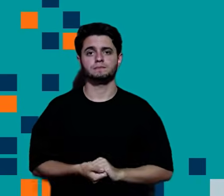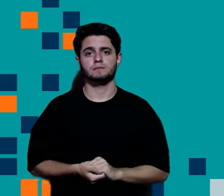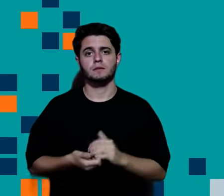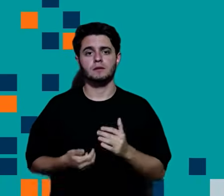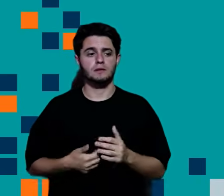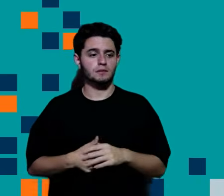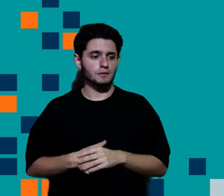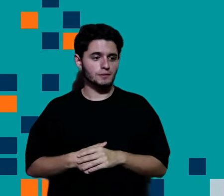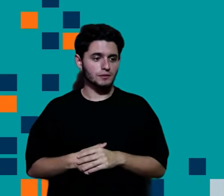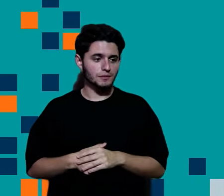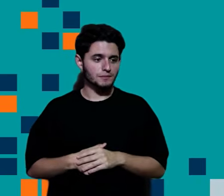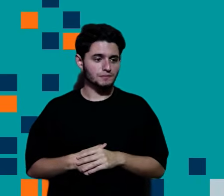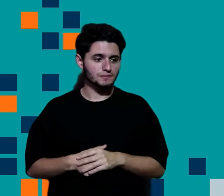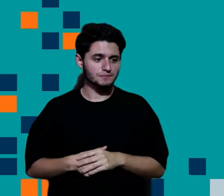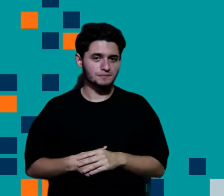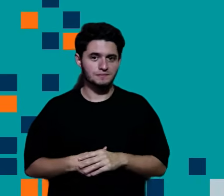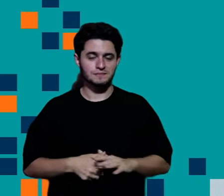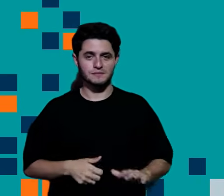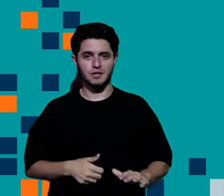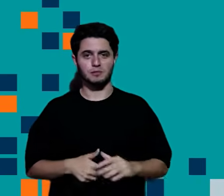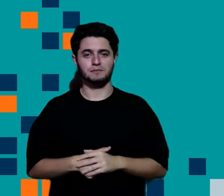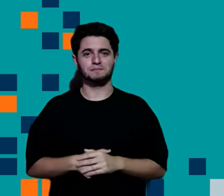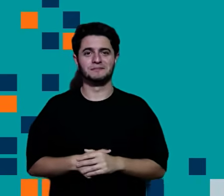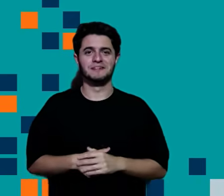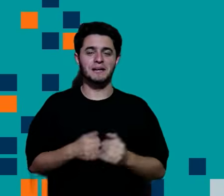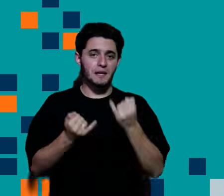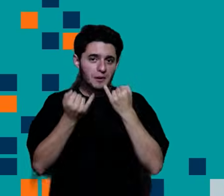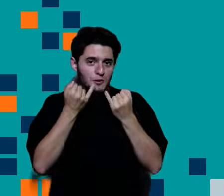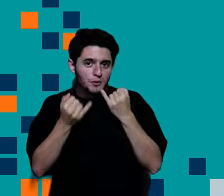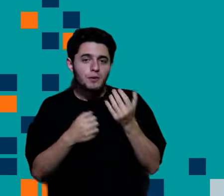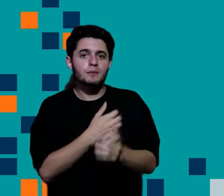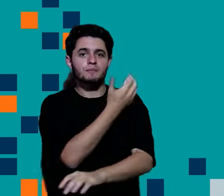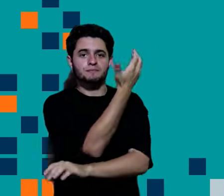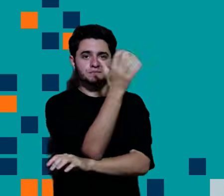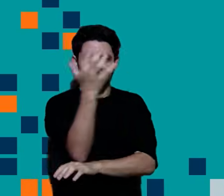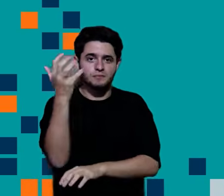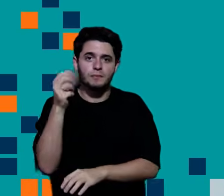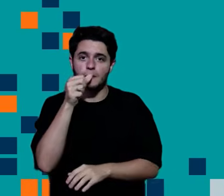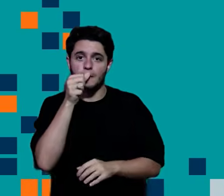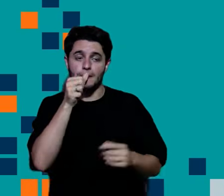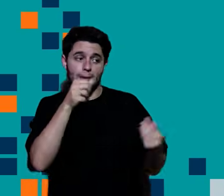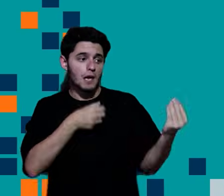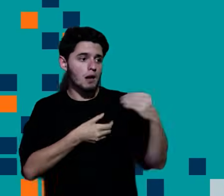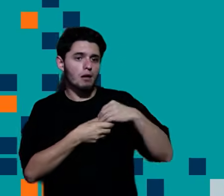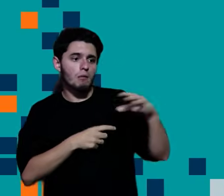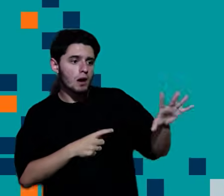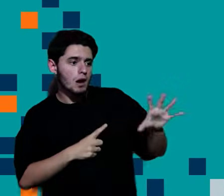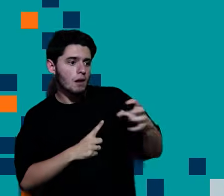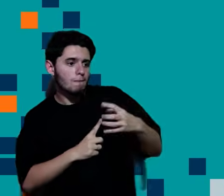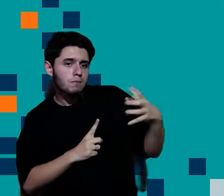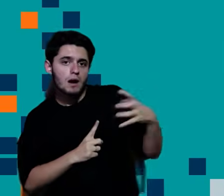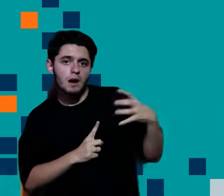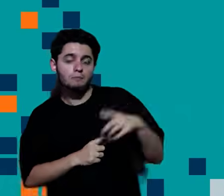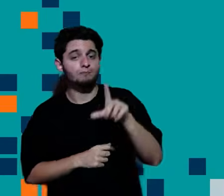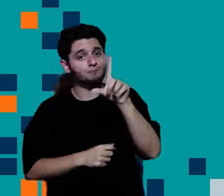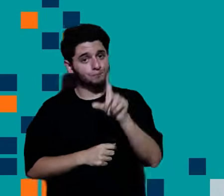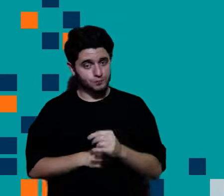that bidirectional flow of information that the environment is feeding us is very, very